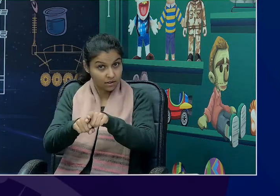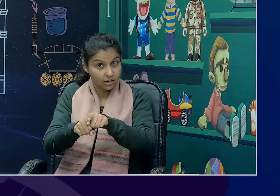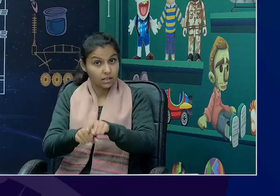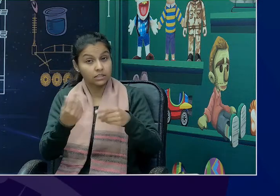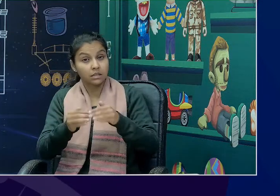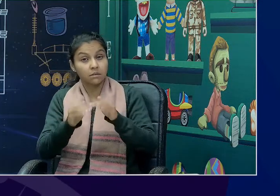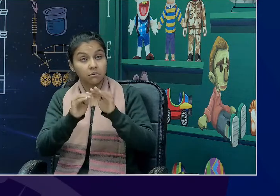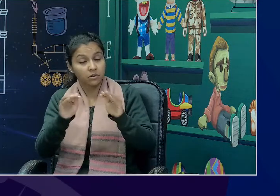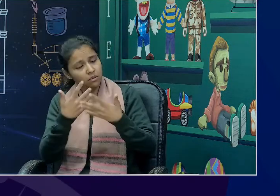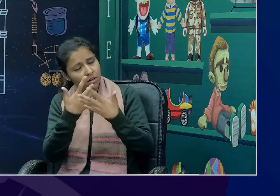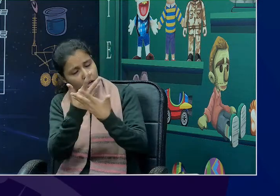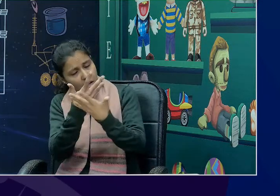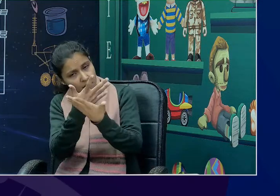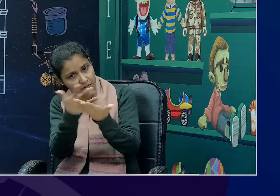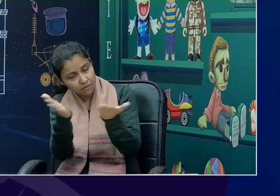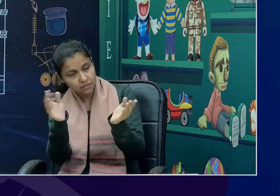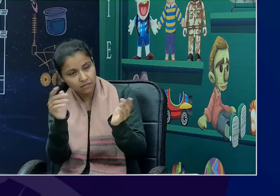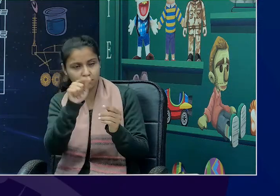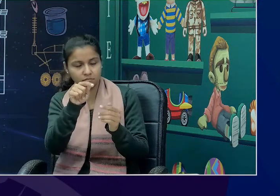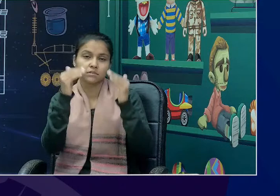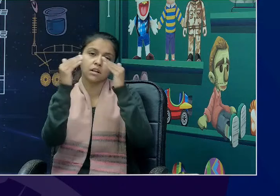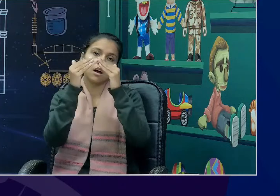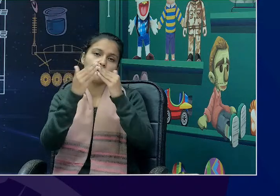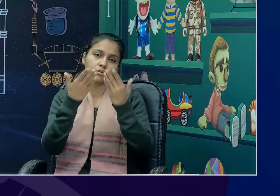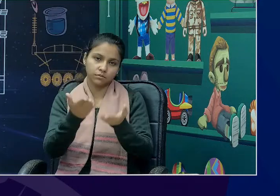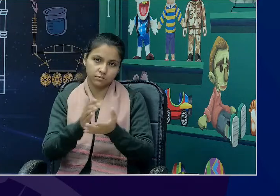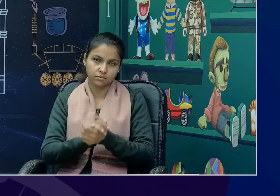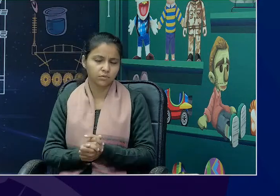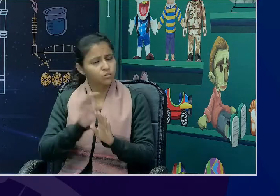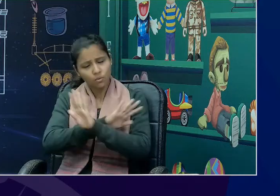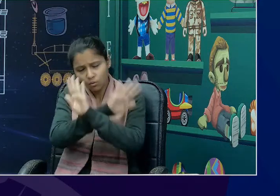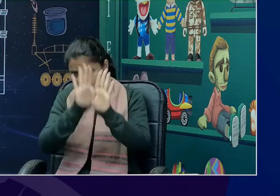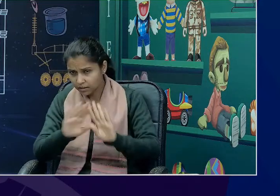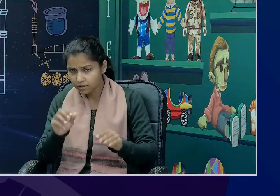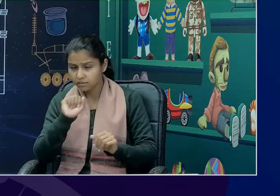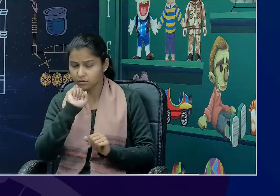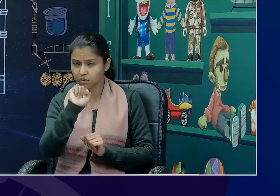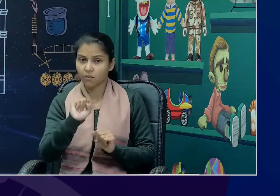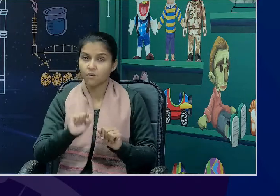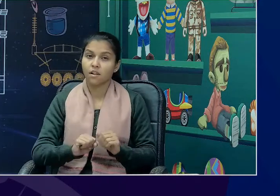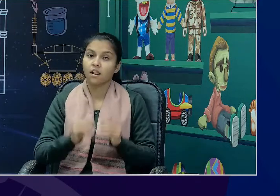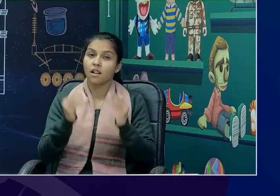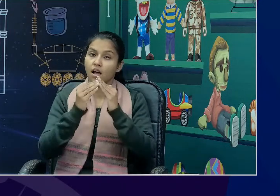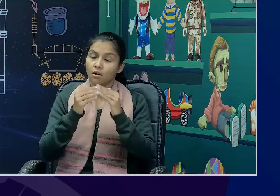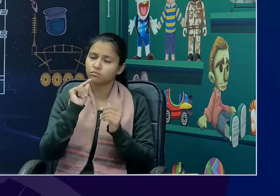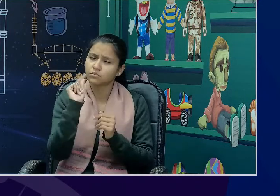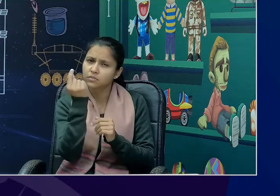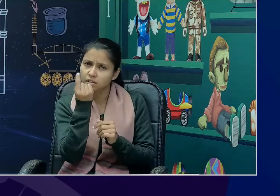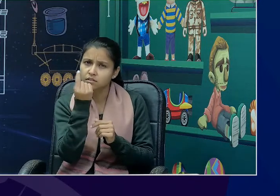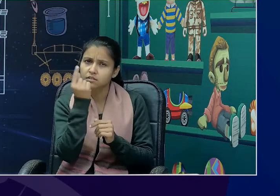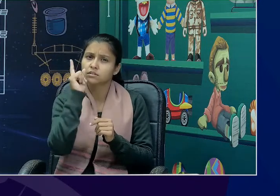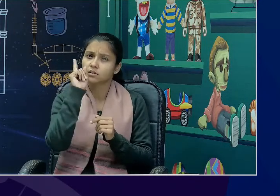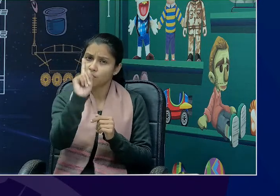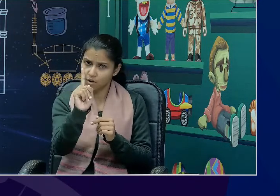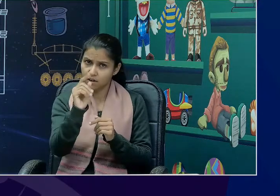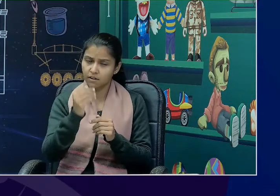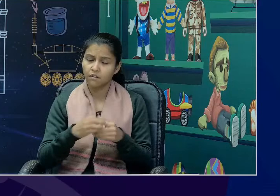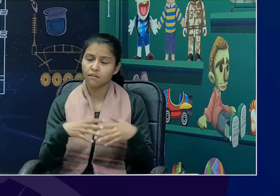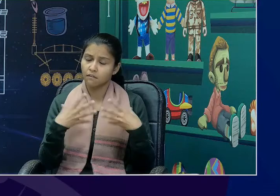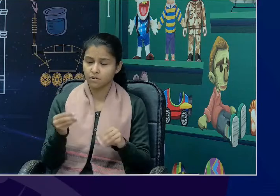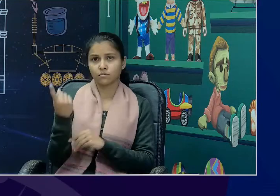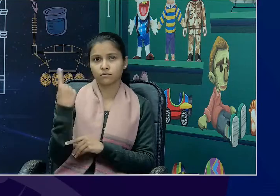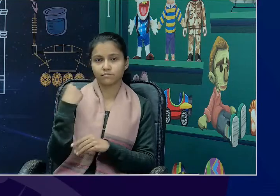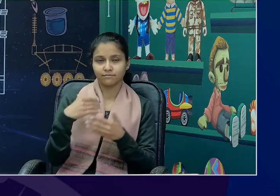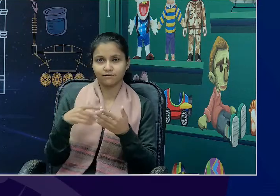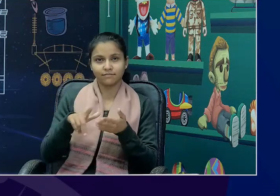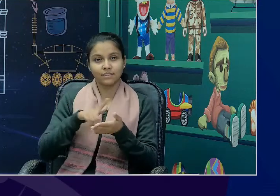stolen everything from his house. Yes. So nothing was left in his house, just one vest was left.